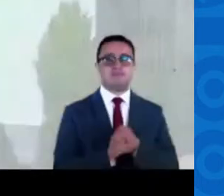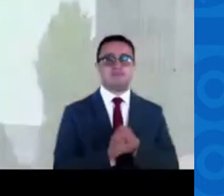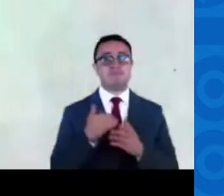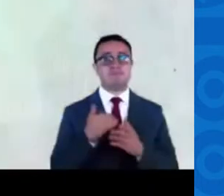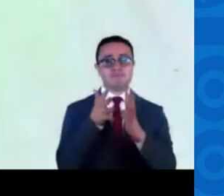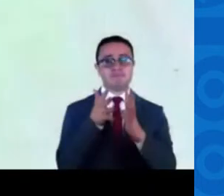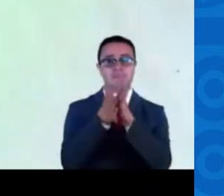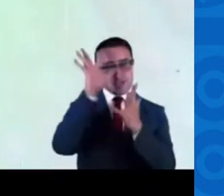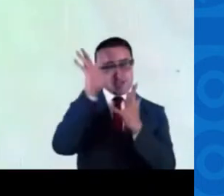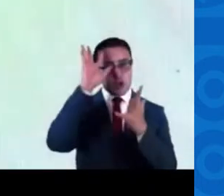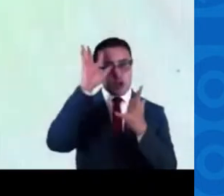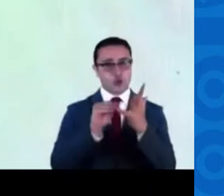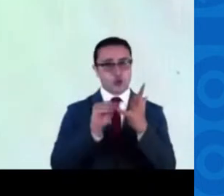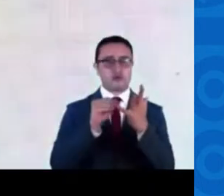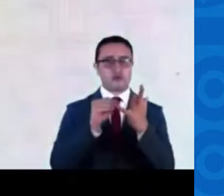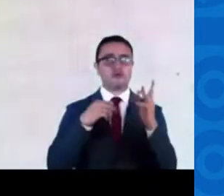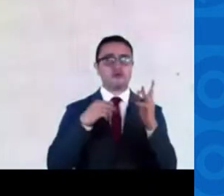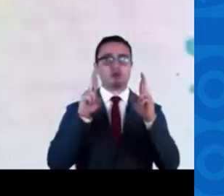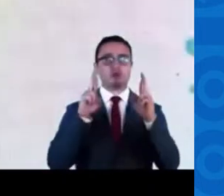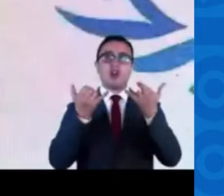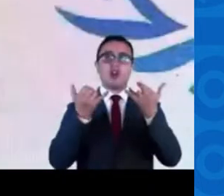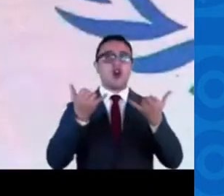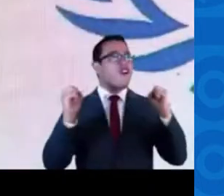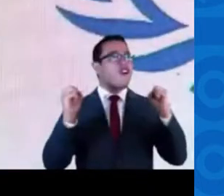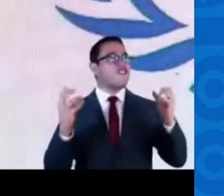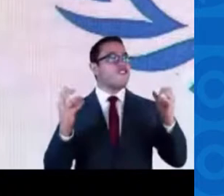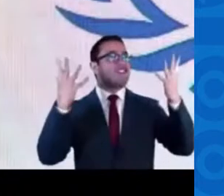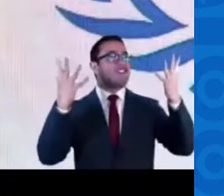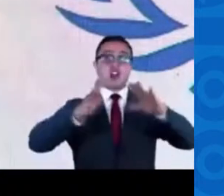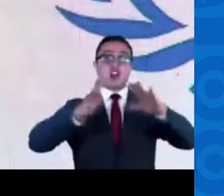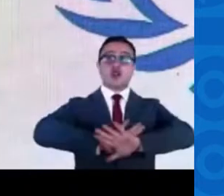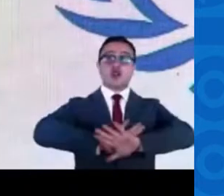that governments working together with civil society